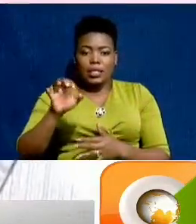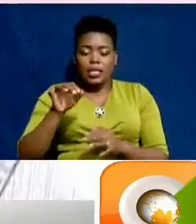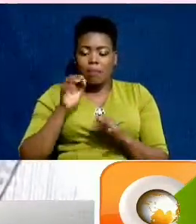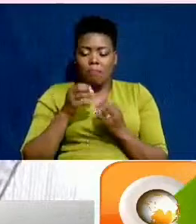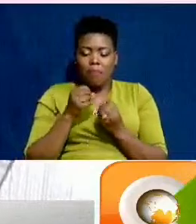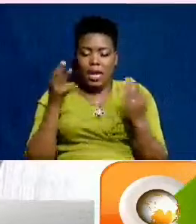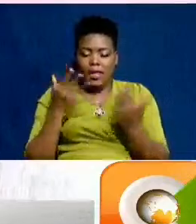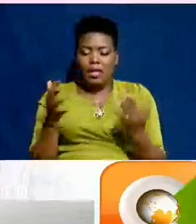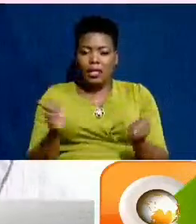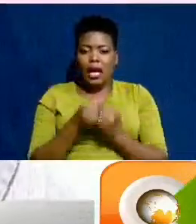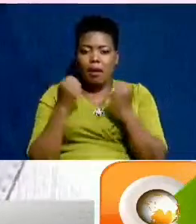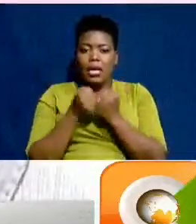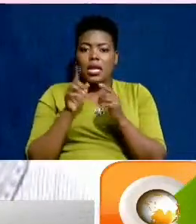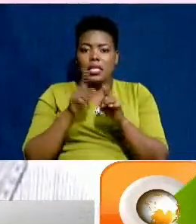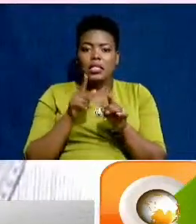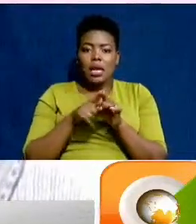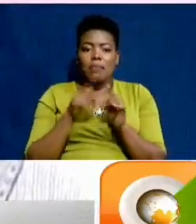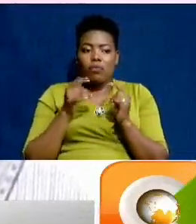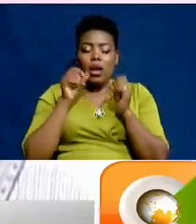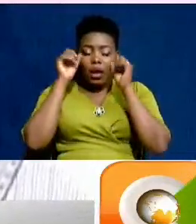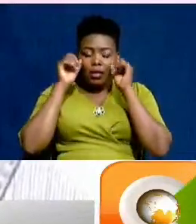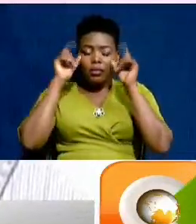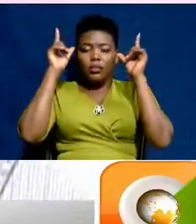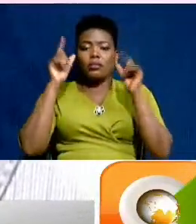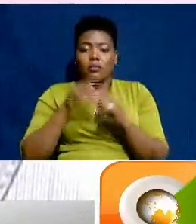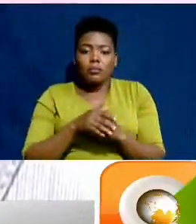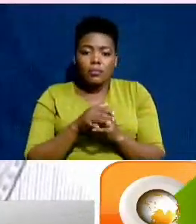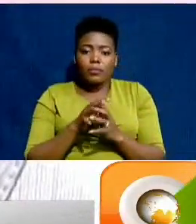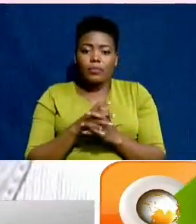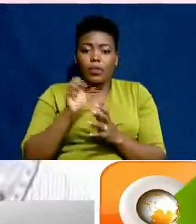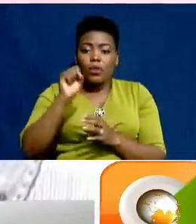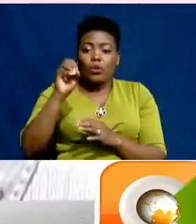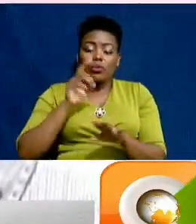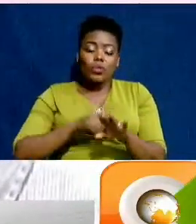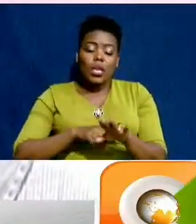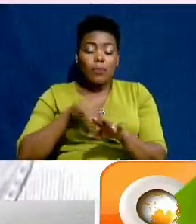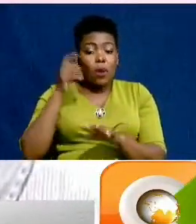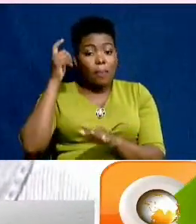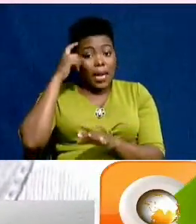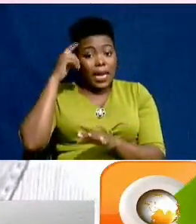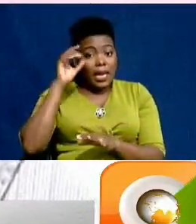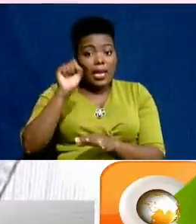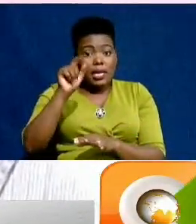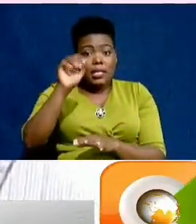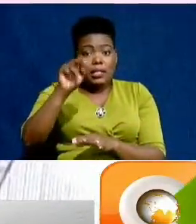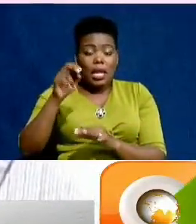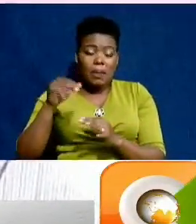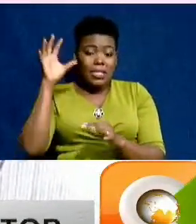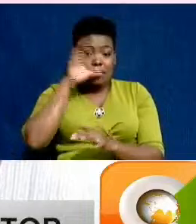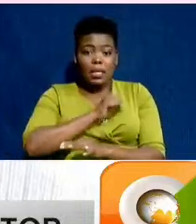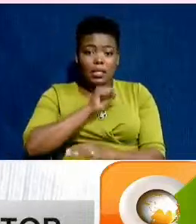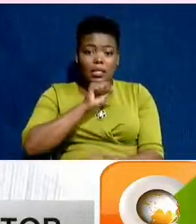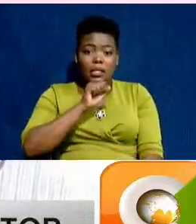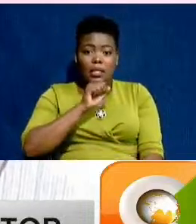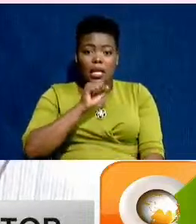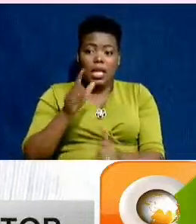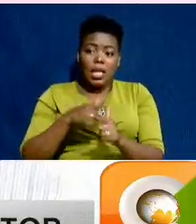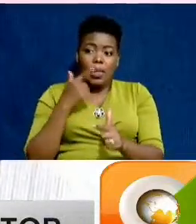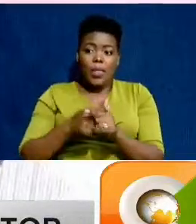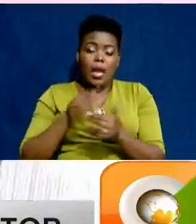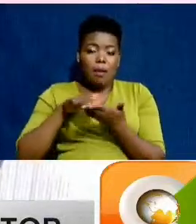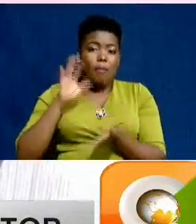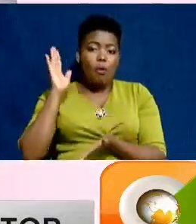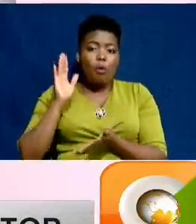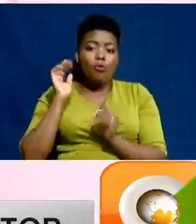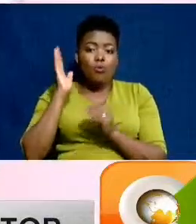happen. And even your consciousness, your conscious level. So when your brainstem reflexes are absent, then most